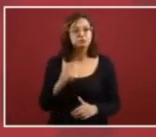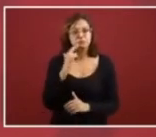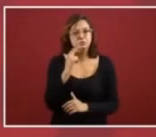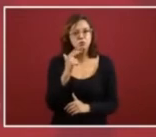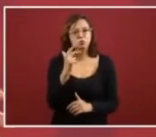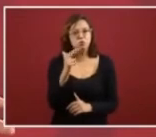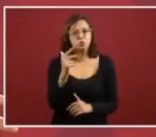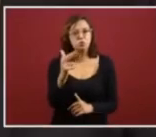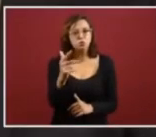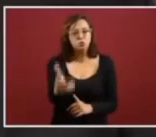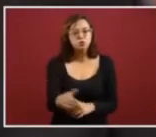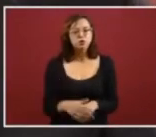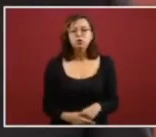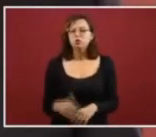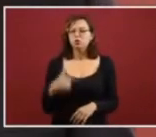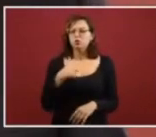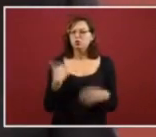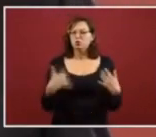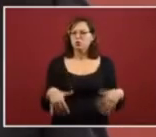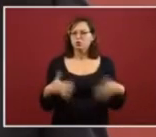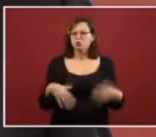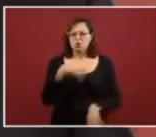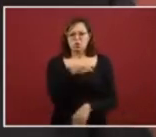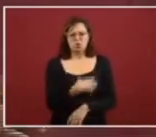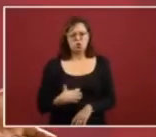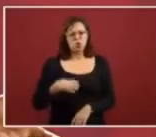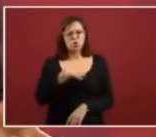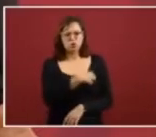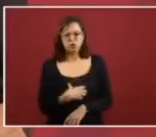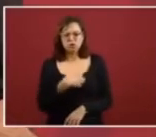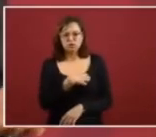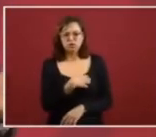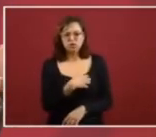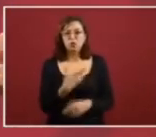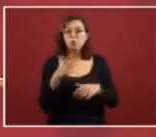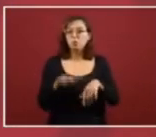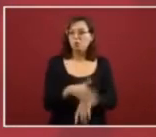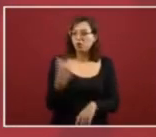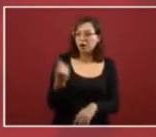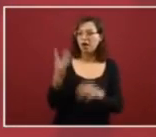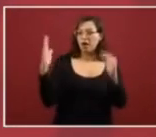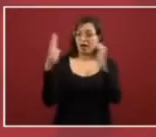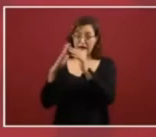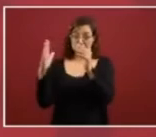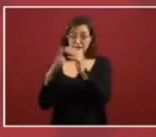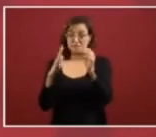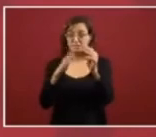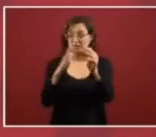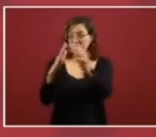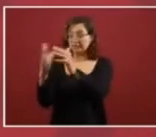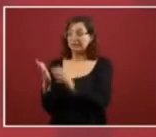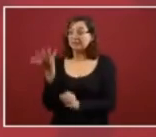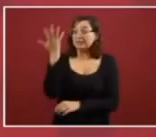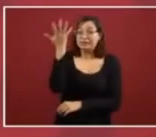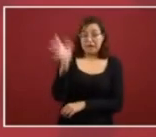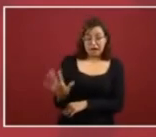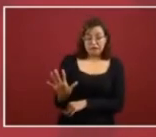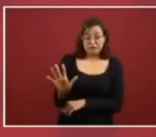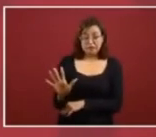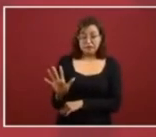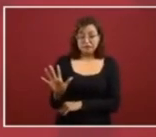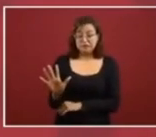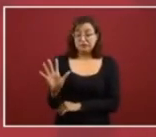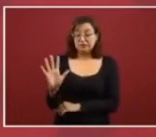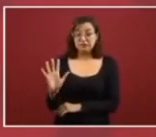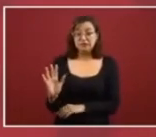Estoy contento porque and I am happy de cada 10 hogares of each 10 homes in Mexico, en